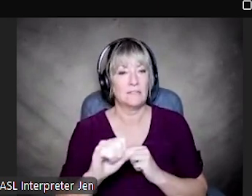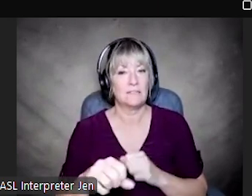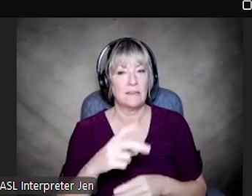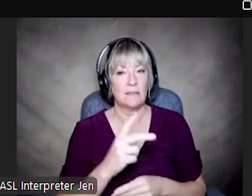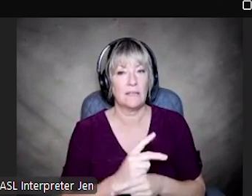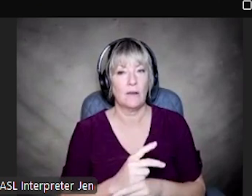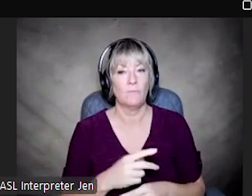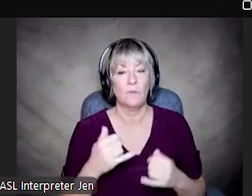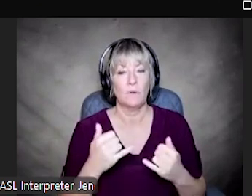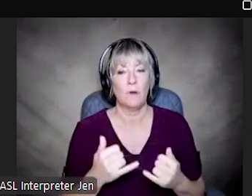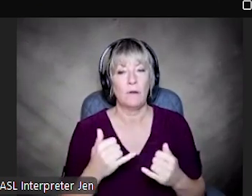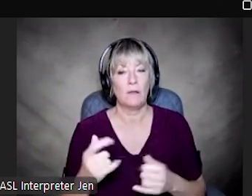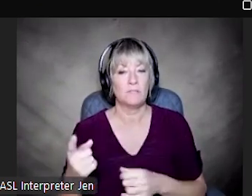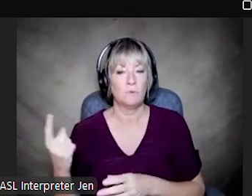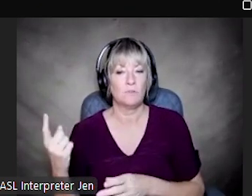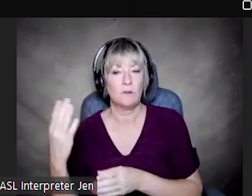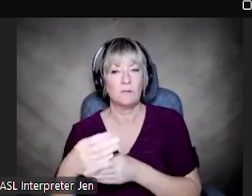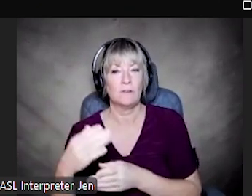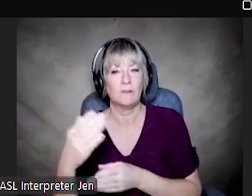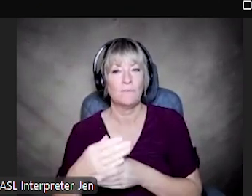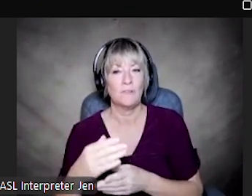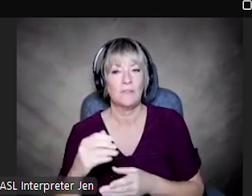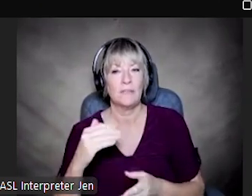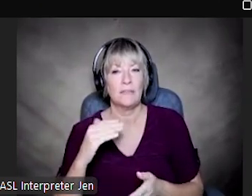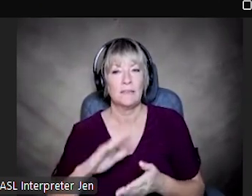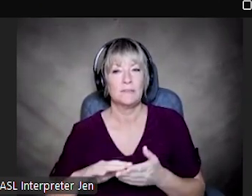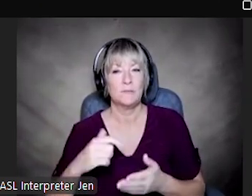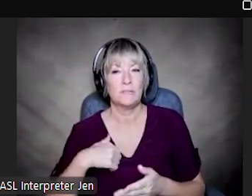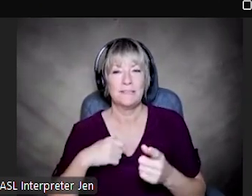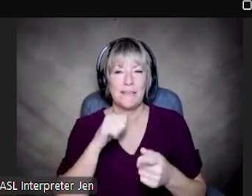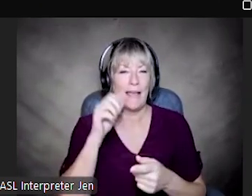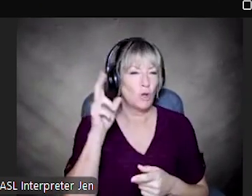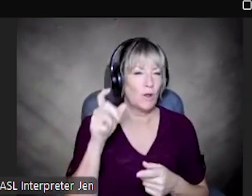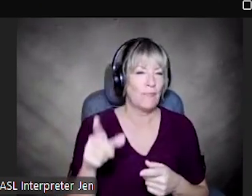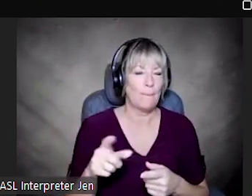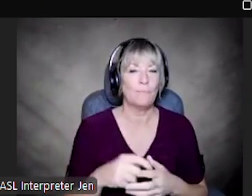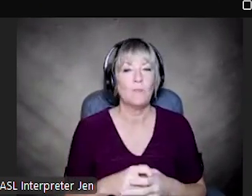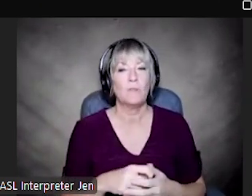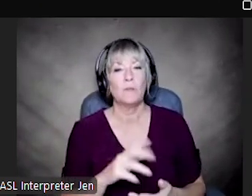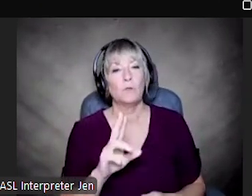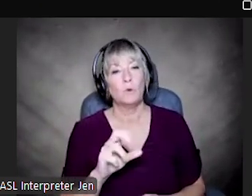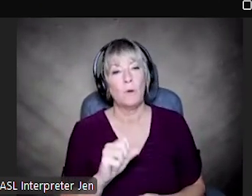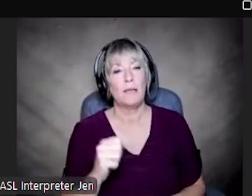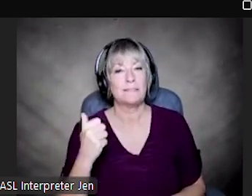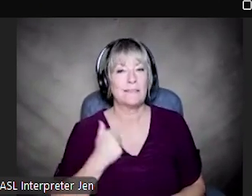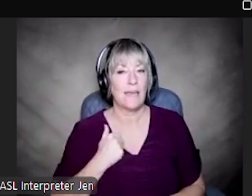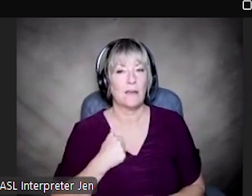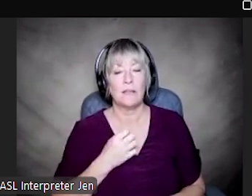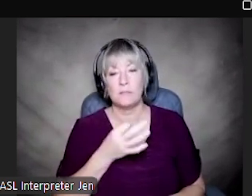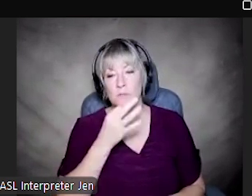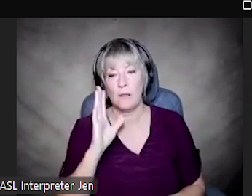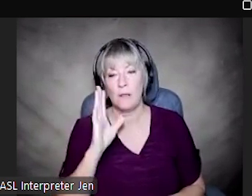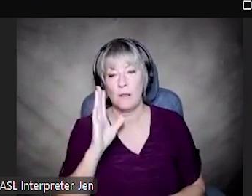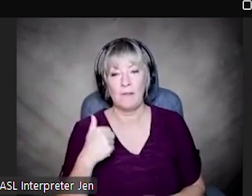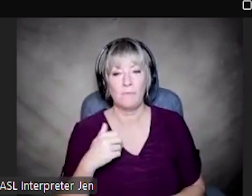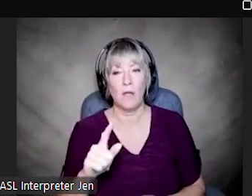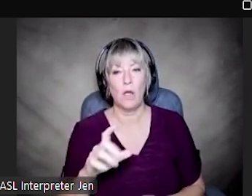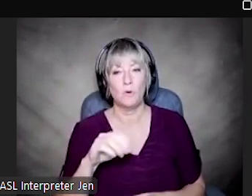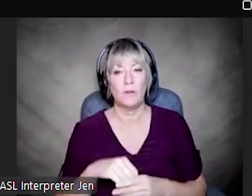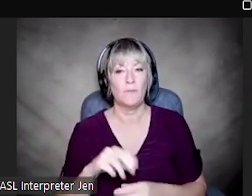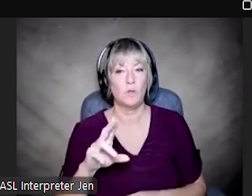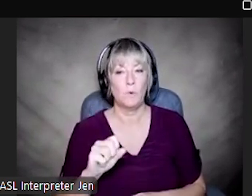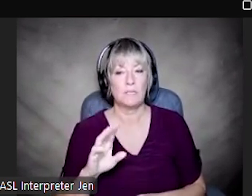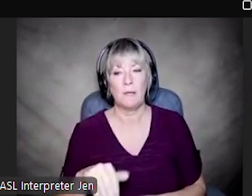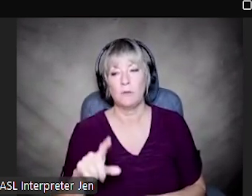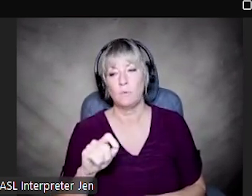There's right now about Thank 50 you, empath Dr. units Zeller. available in the US and Canada. We're about going to have 100 in the US by